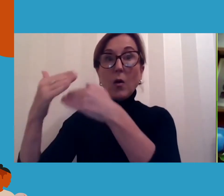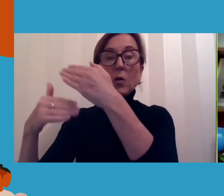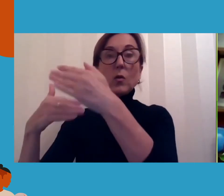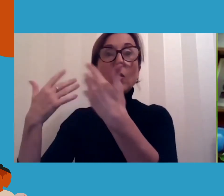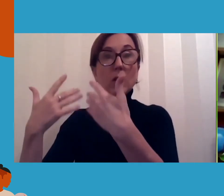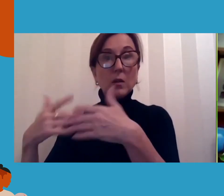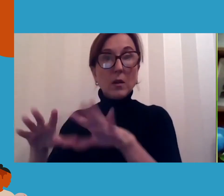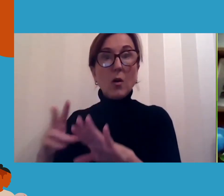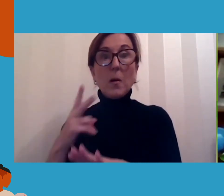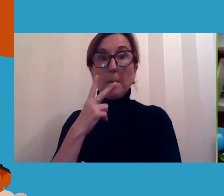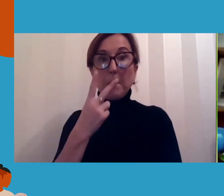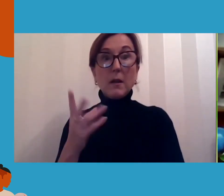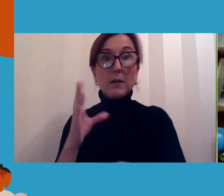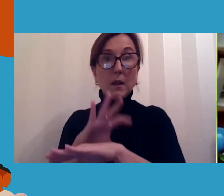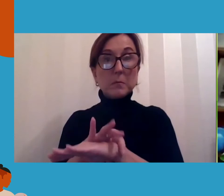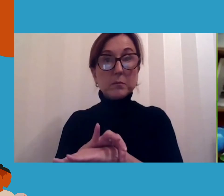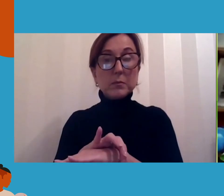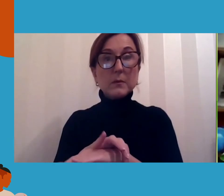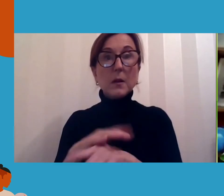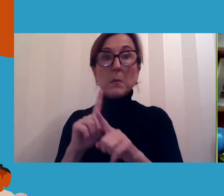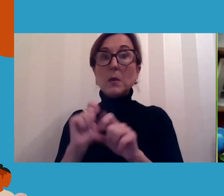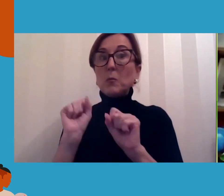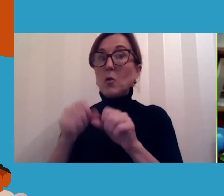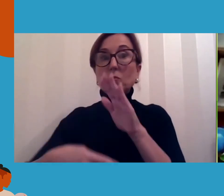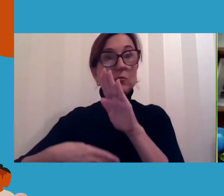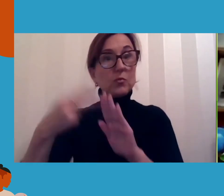already accepted as a norm.